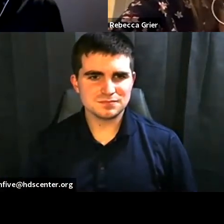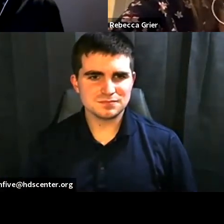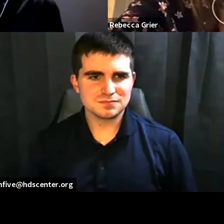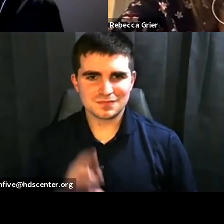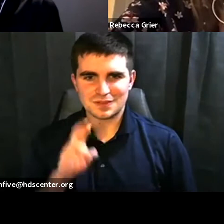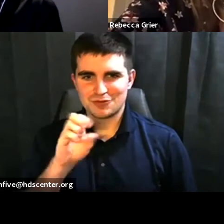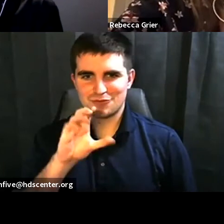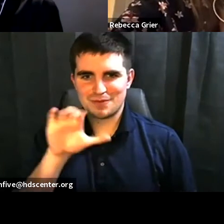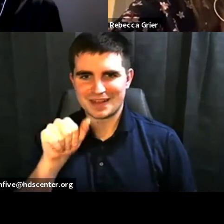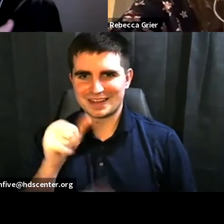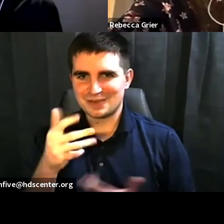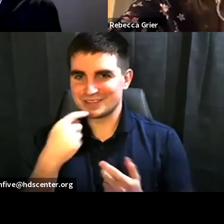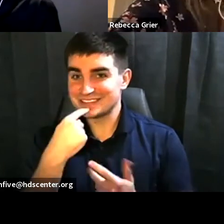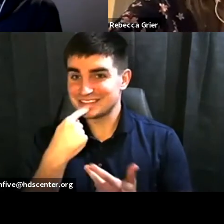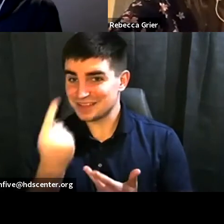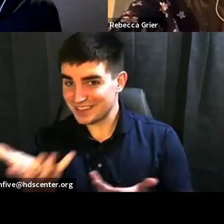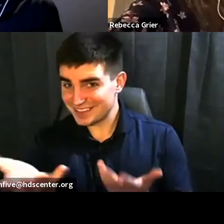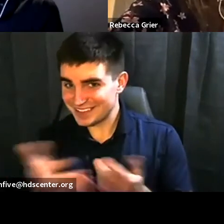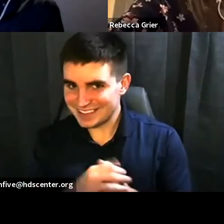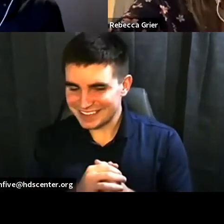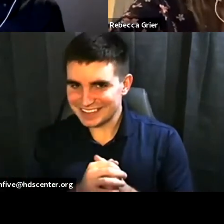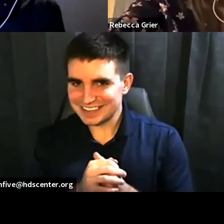Rebecca looks like she wants to say something.